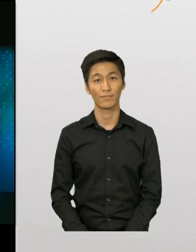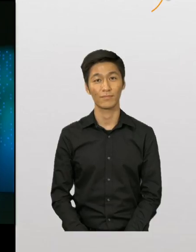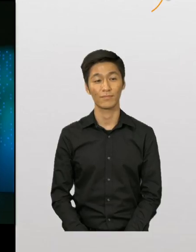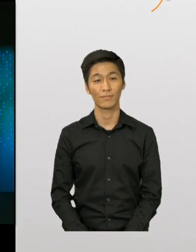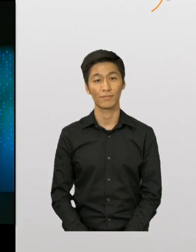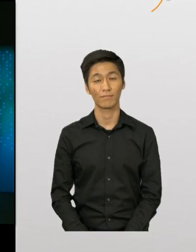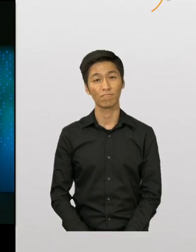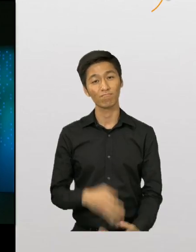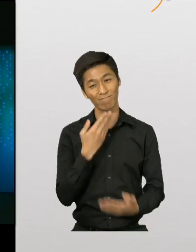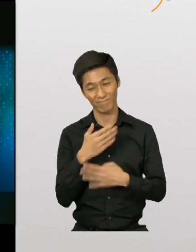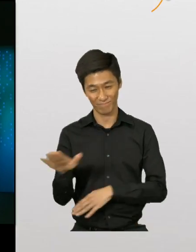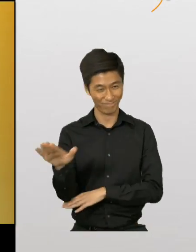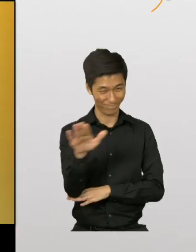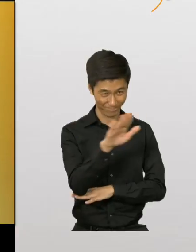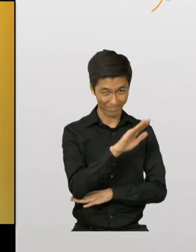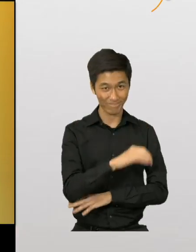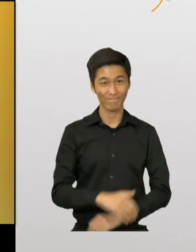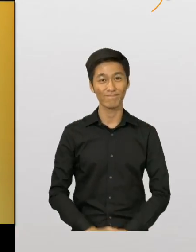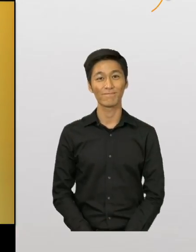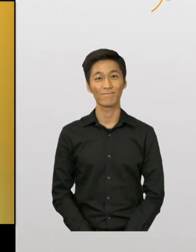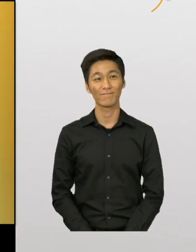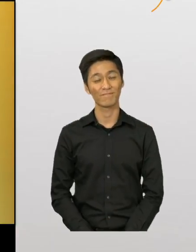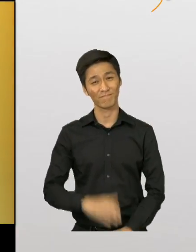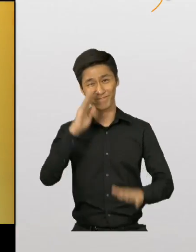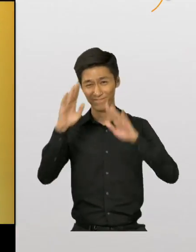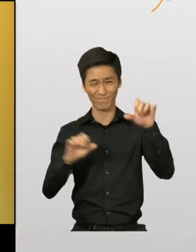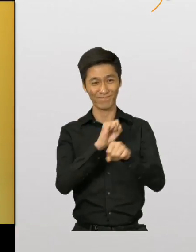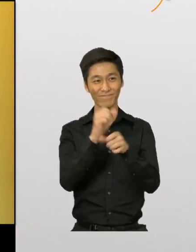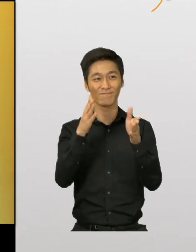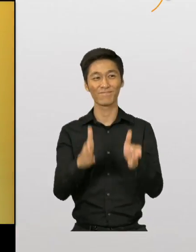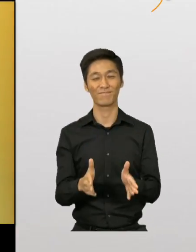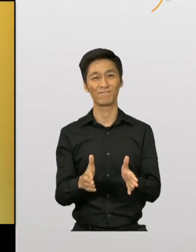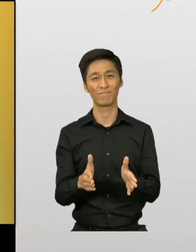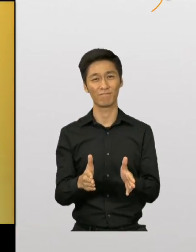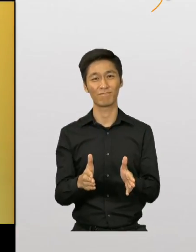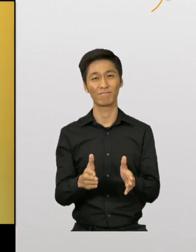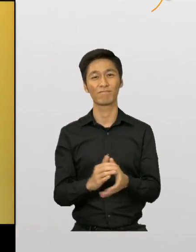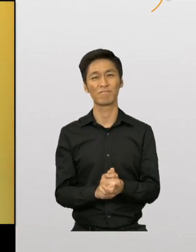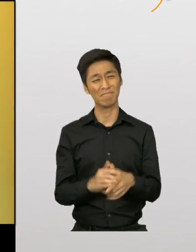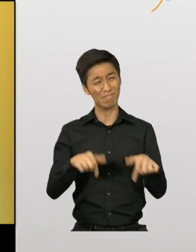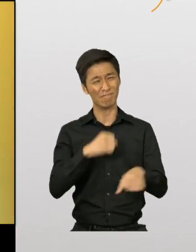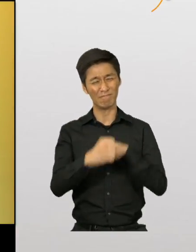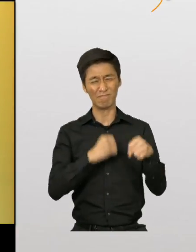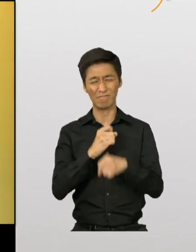Good evening again. My fellow Singaporeans, we've had a busy year, both at